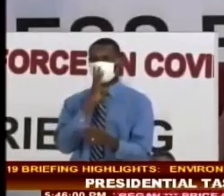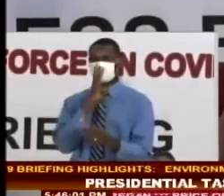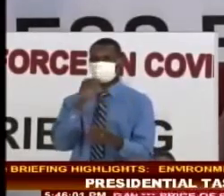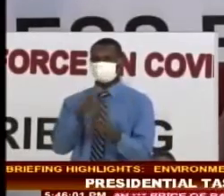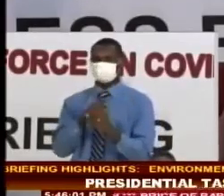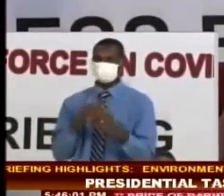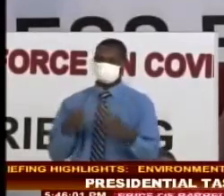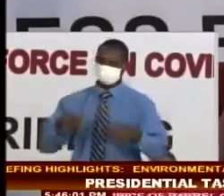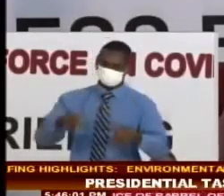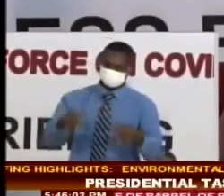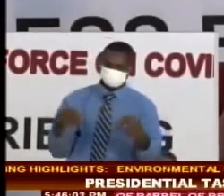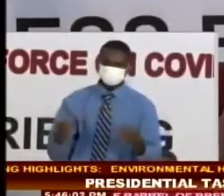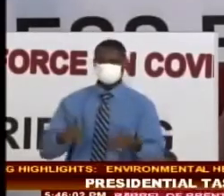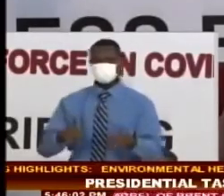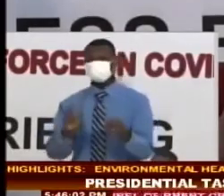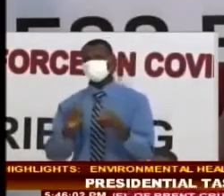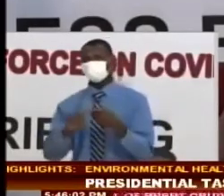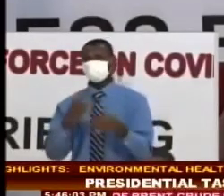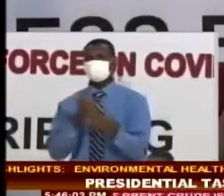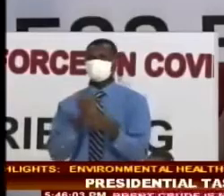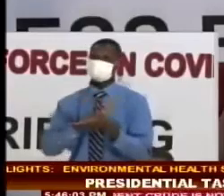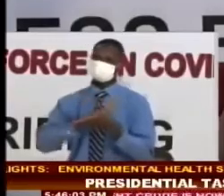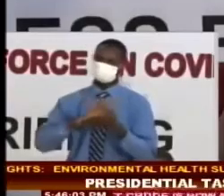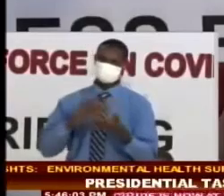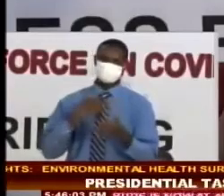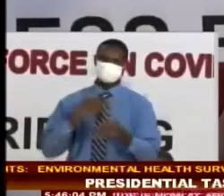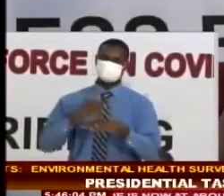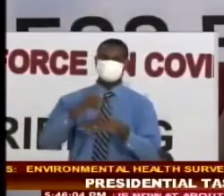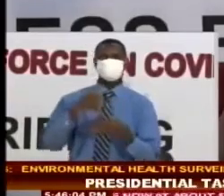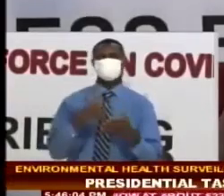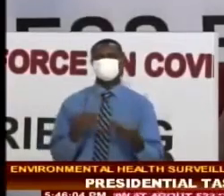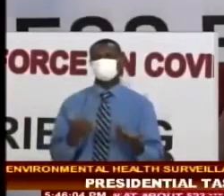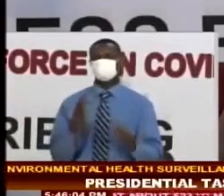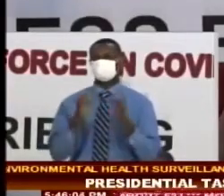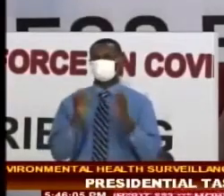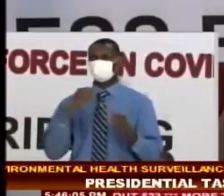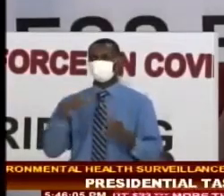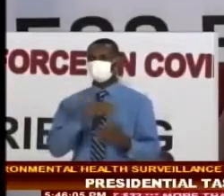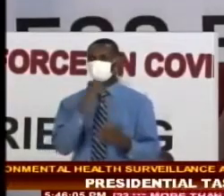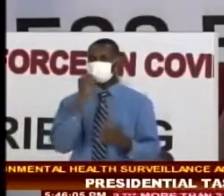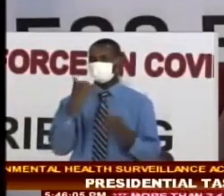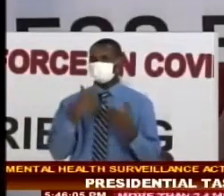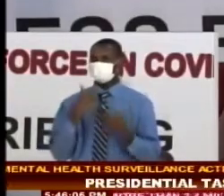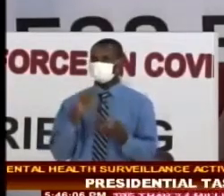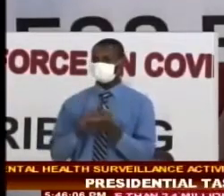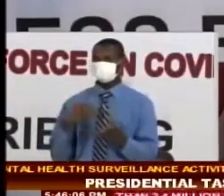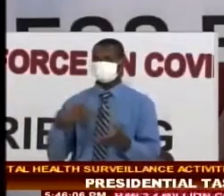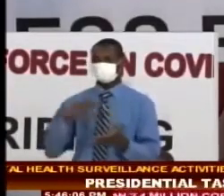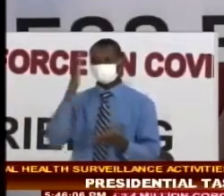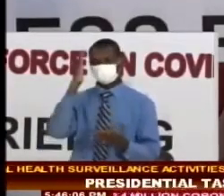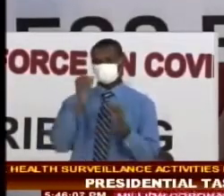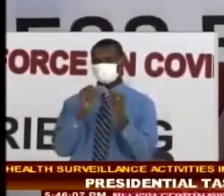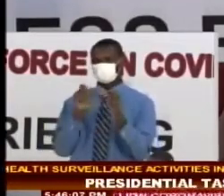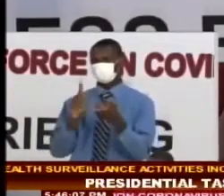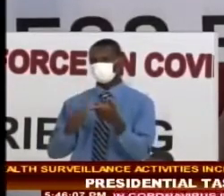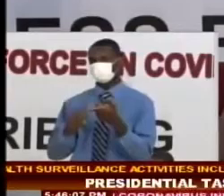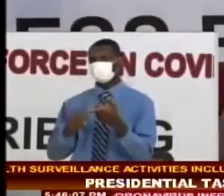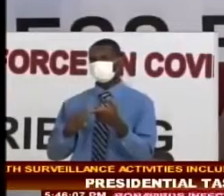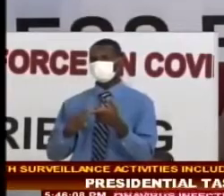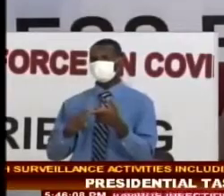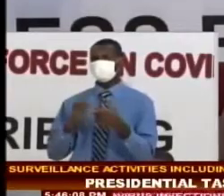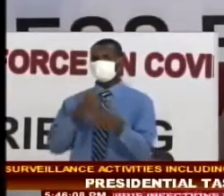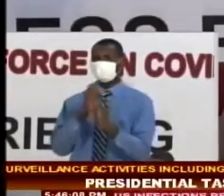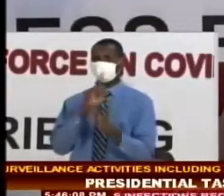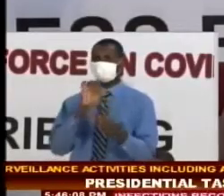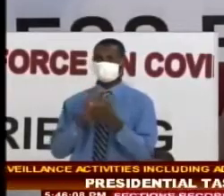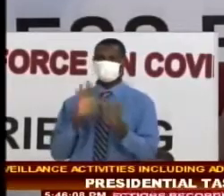to clean it easier and send it. And where we don't have that, we make sure we maintain the quality and